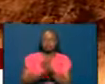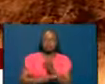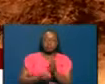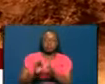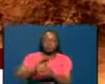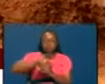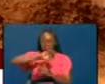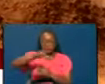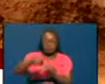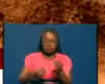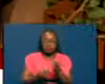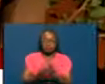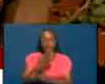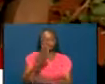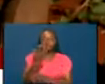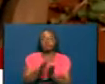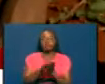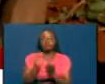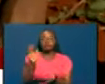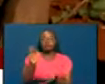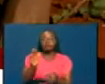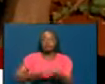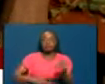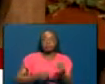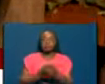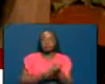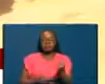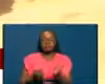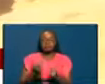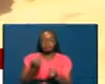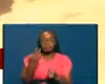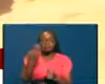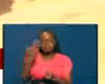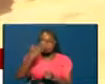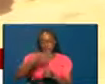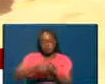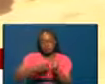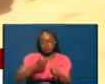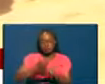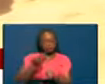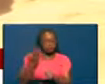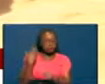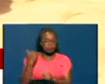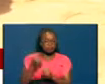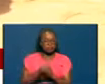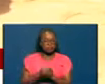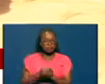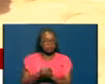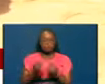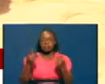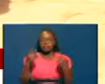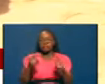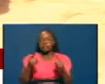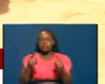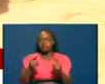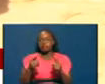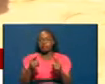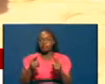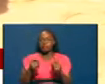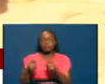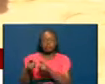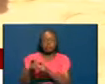population grow by more than double in the last 3 decades. Our success brings with it